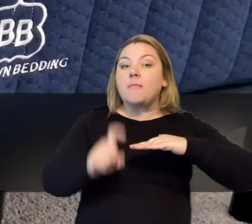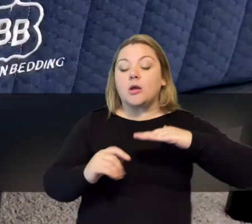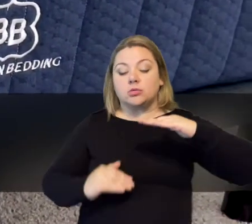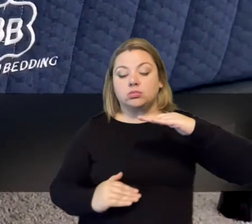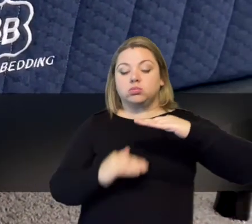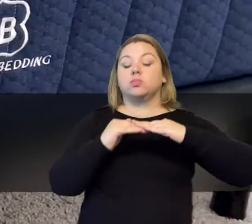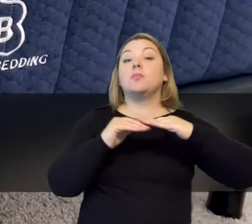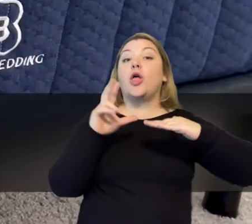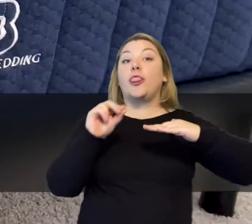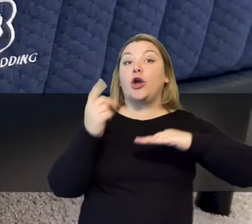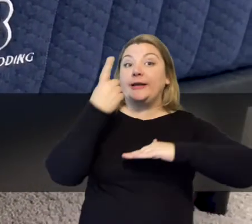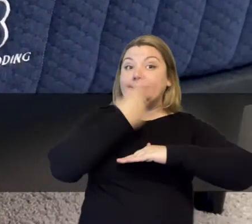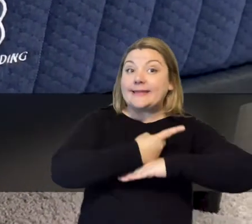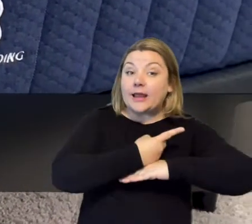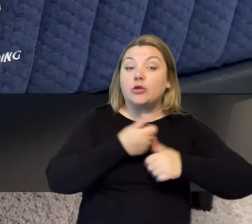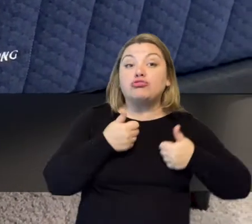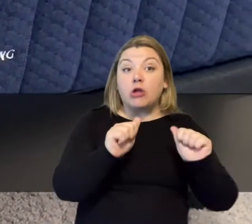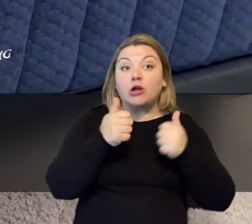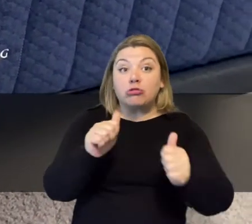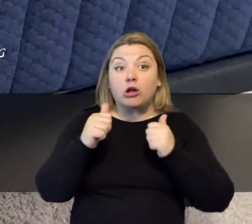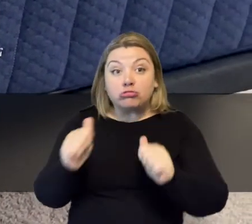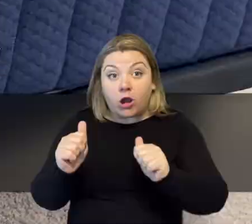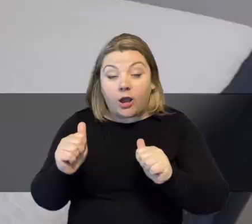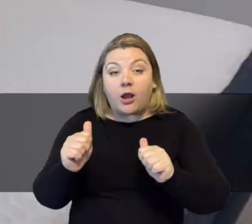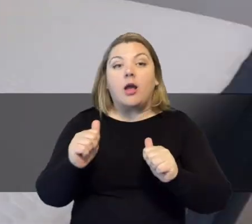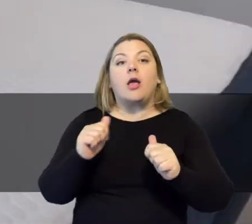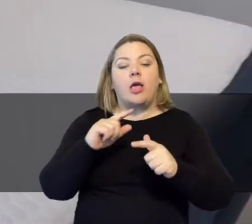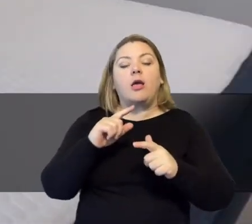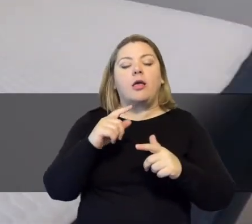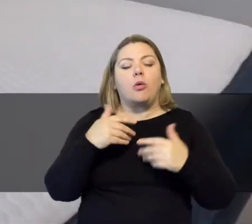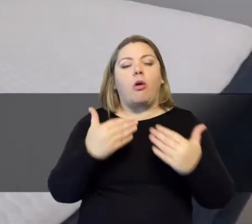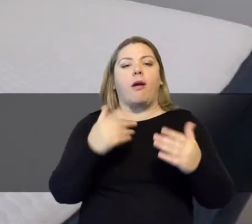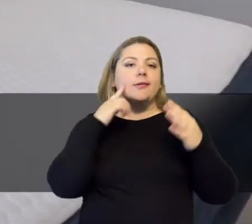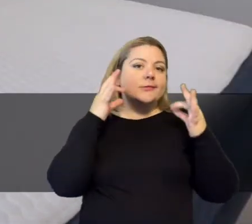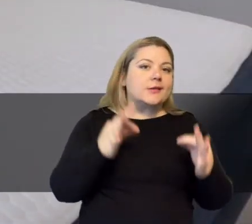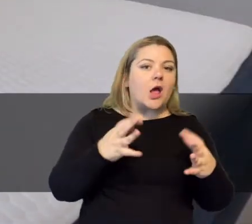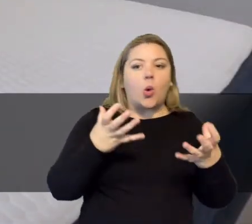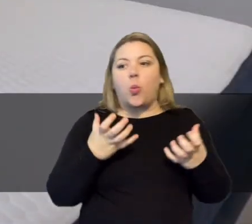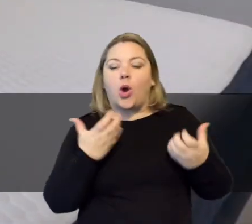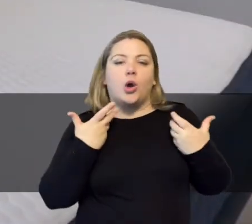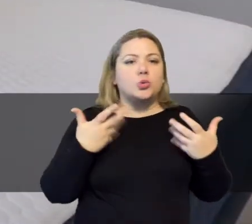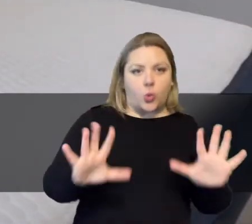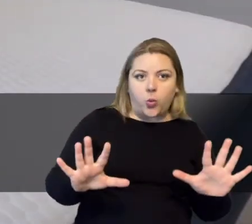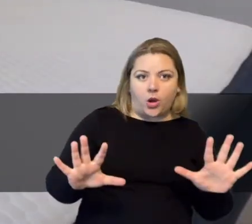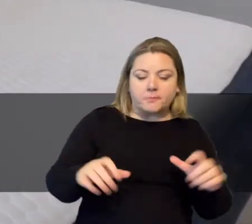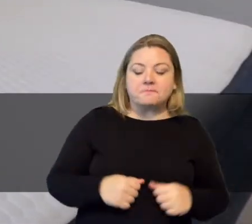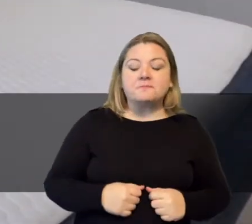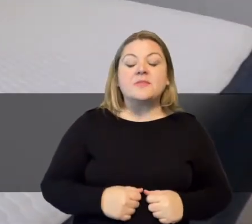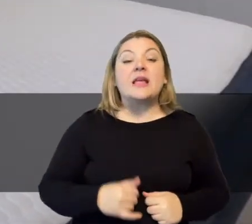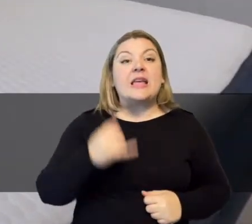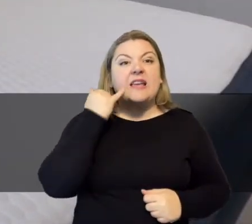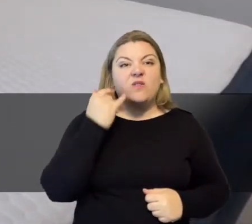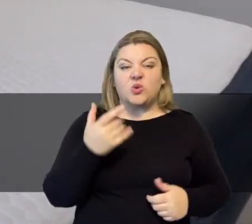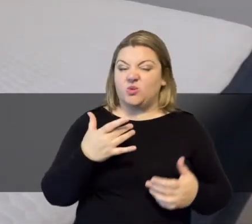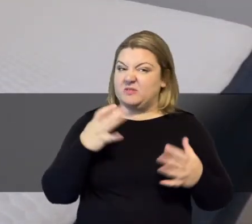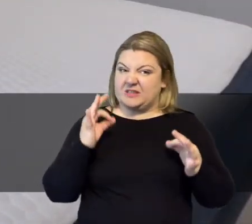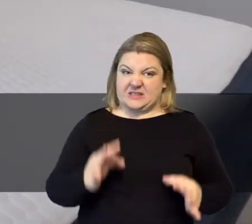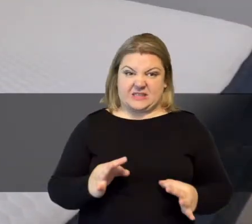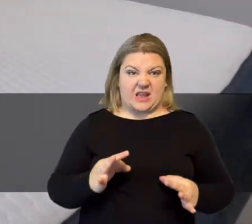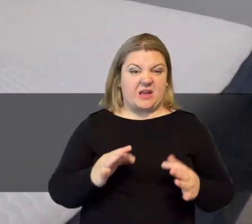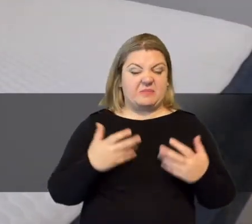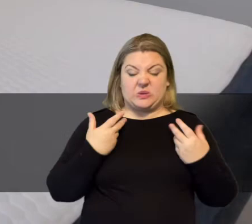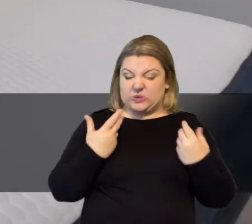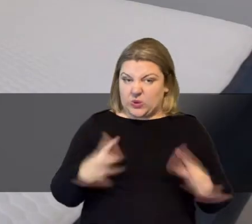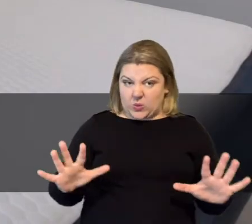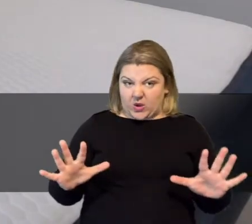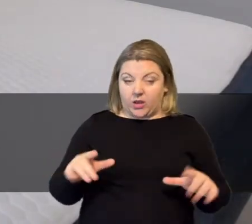least 30 days before you decide to return it. If you don't end up liking it, Brooklyn actually will work with you to either get